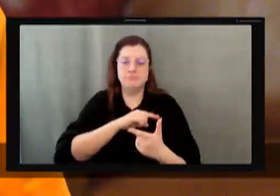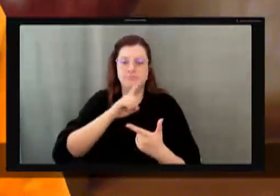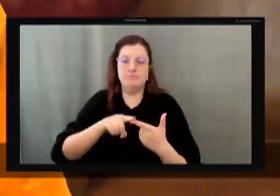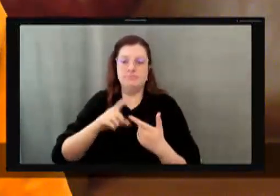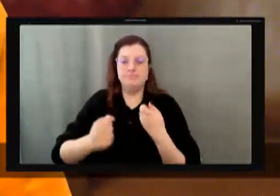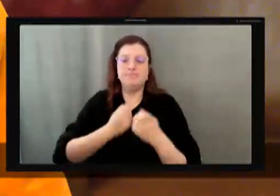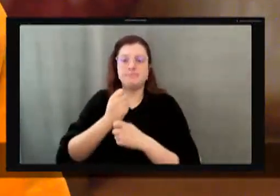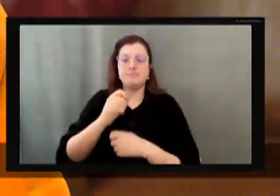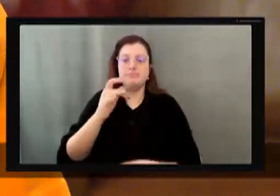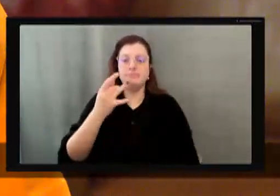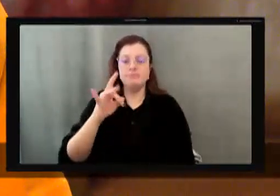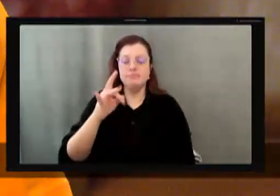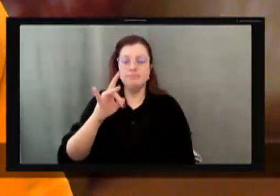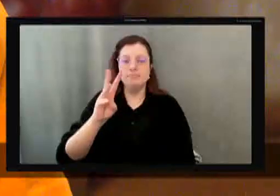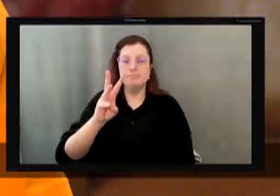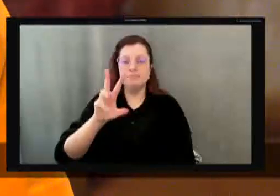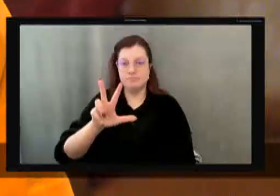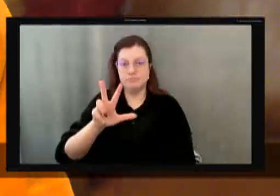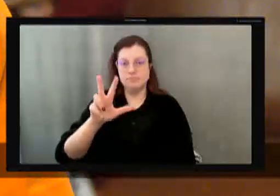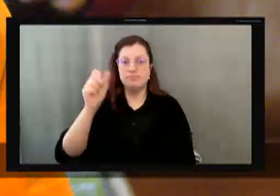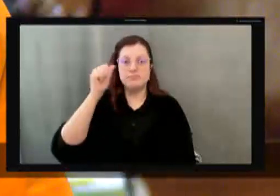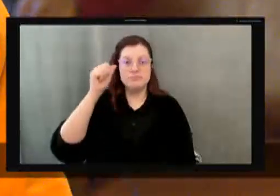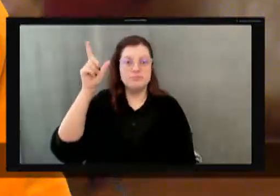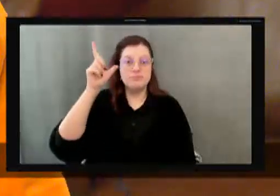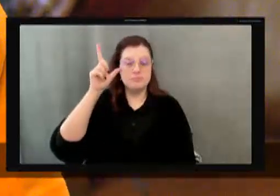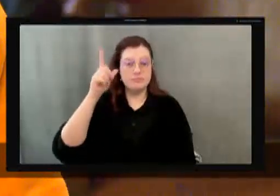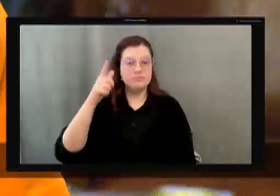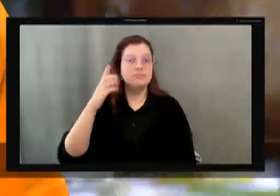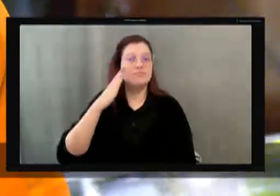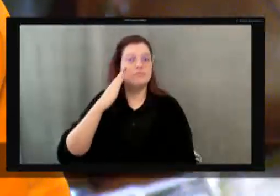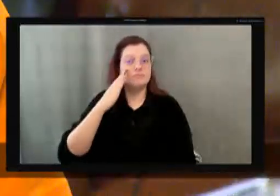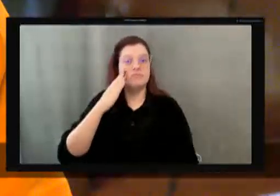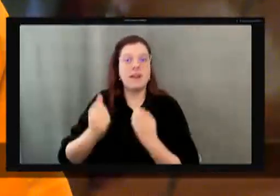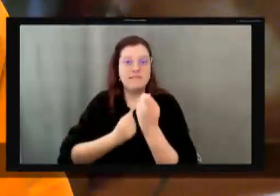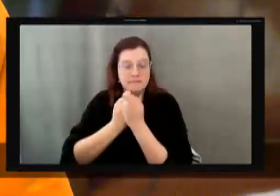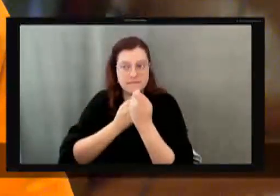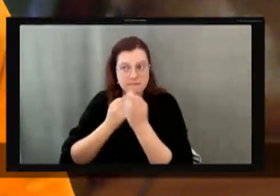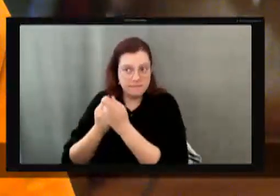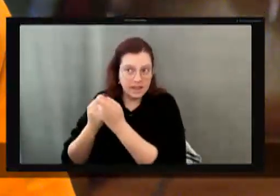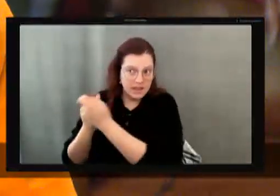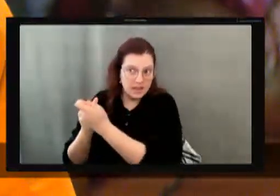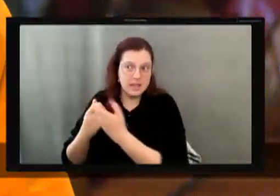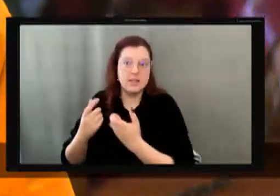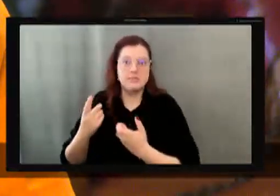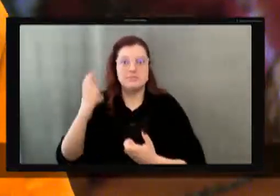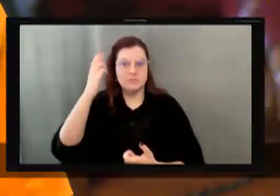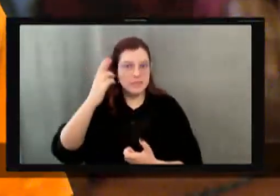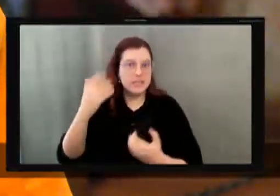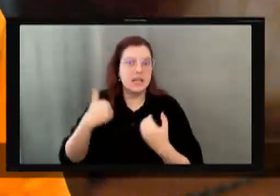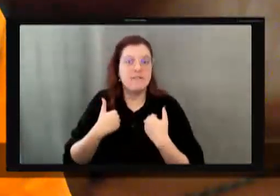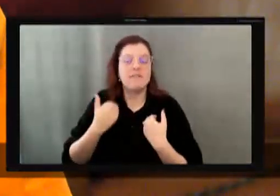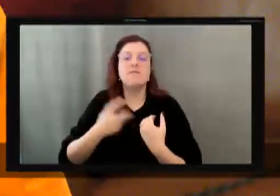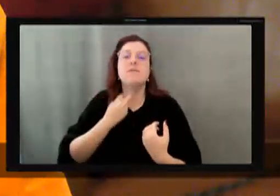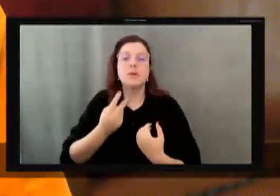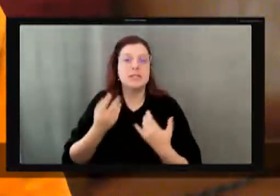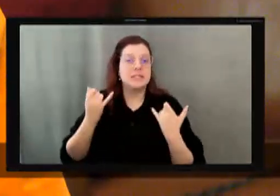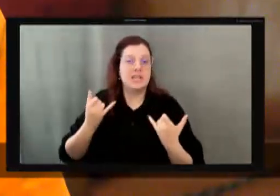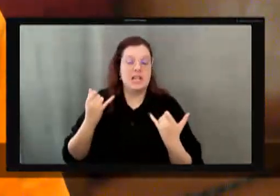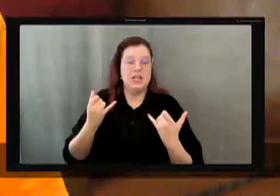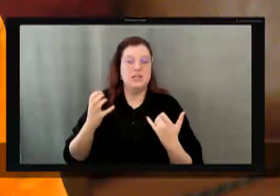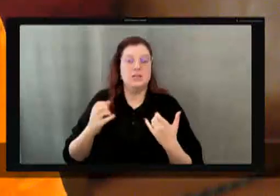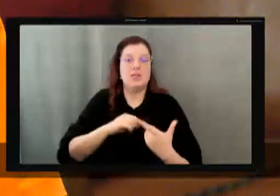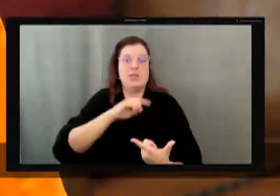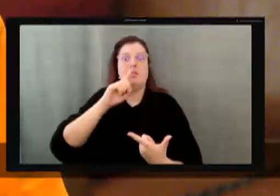1863, Lincoln. We already know how he advocated and the reason why I got a voice today. Now let's go to